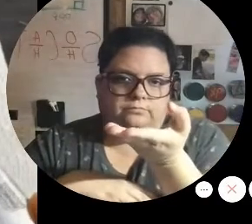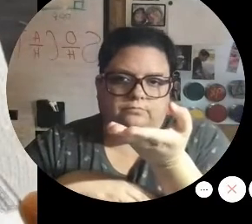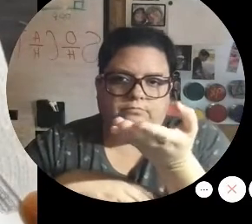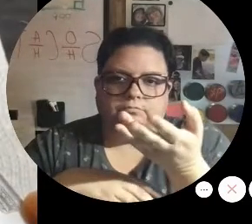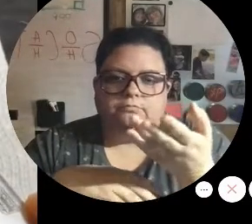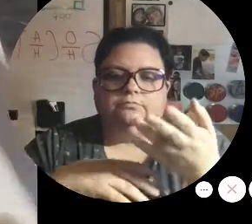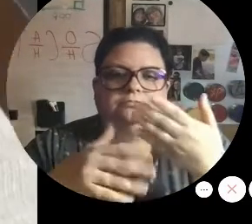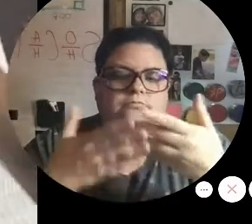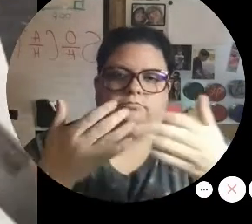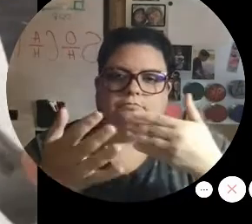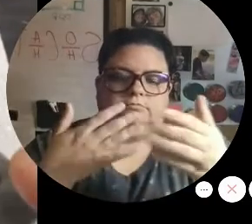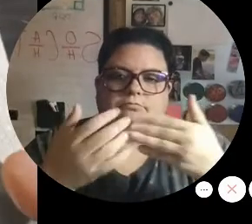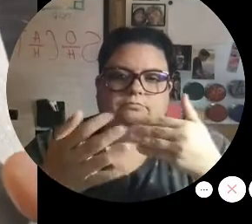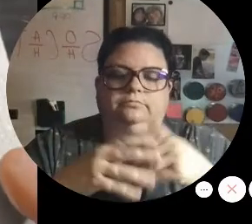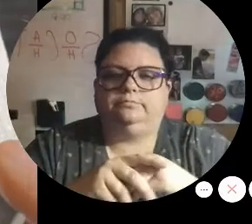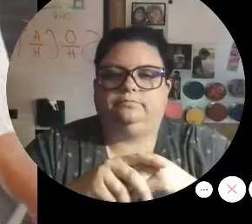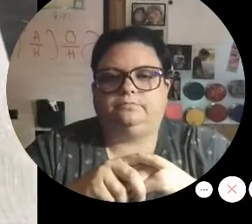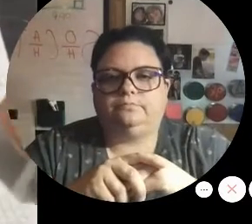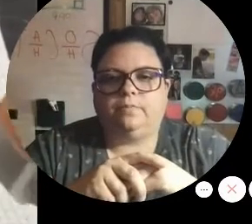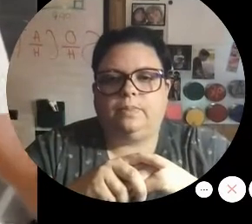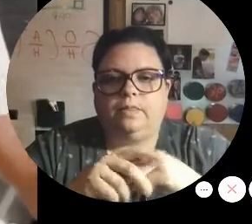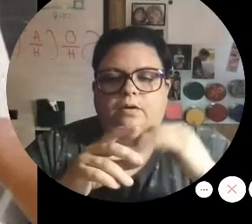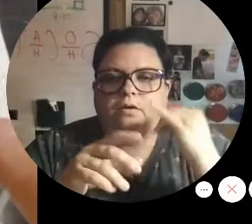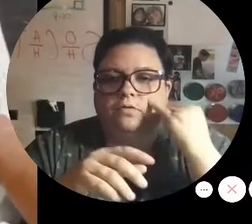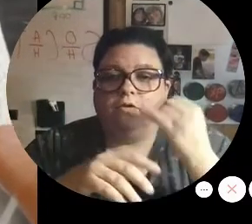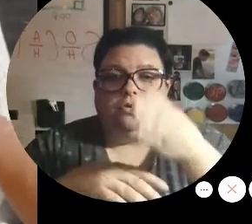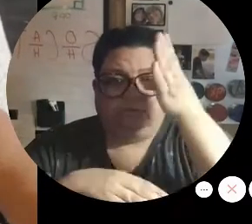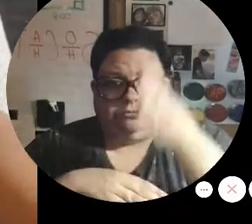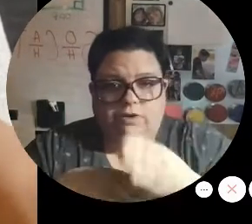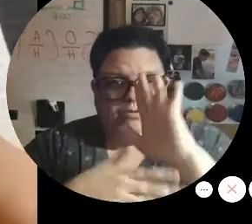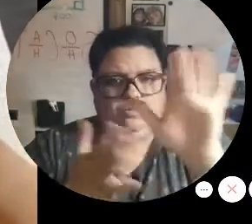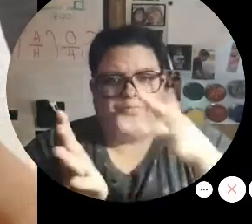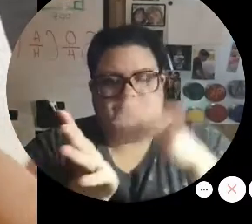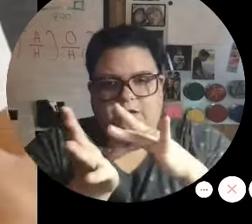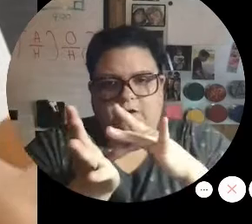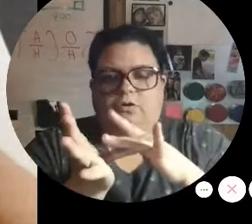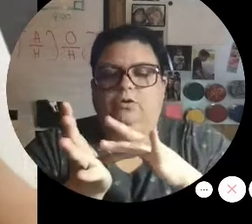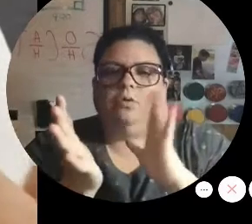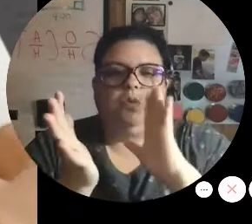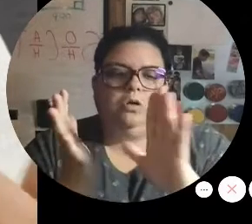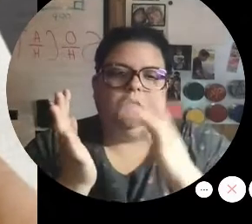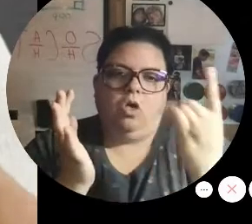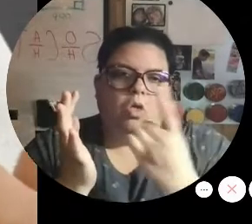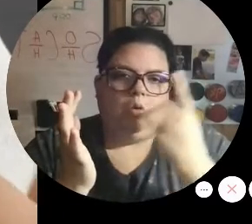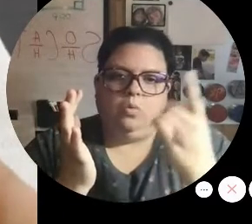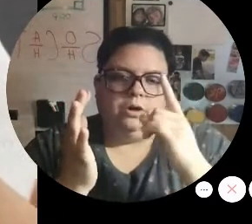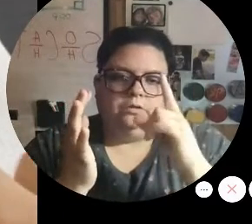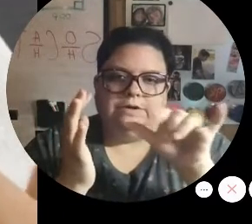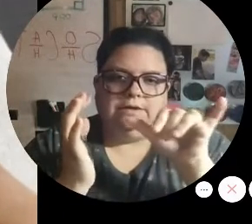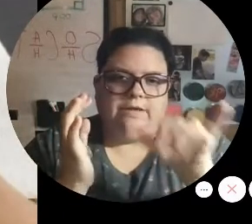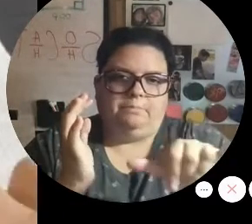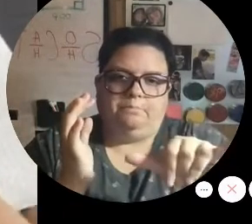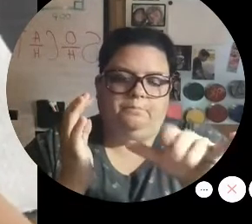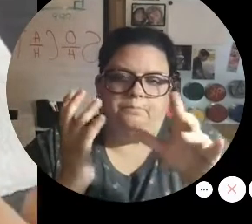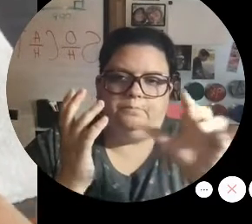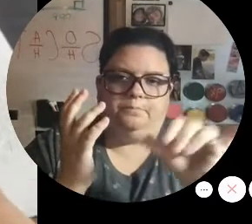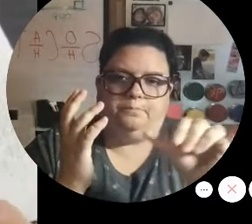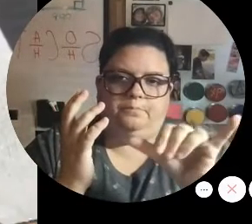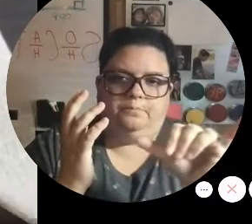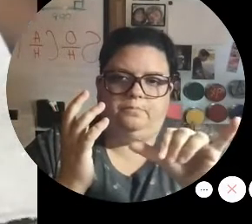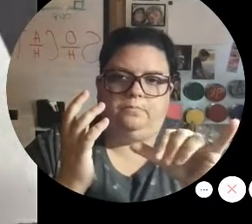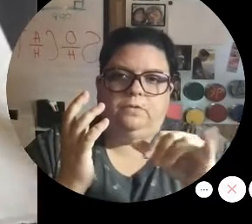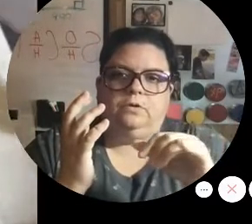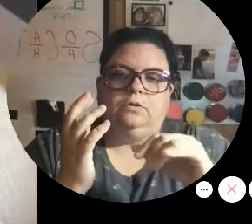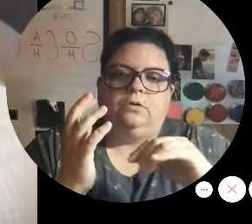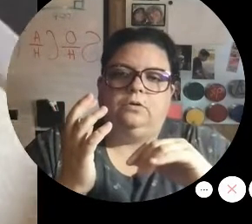or parallel. If you're going right through the center, it's going to end up being the same thing